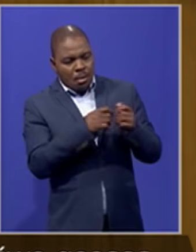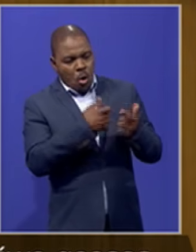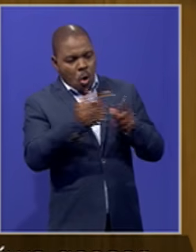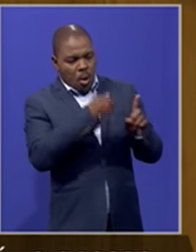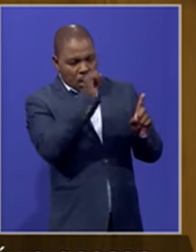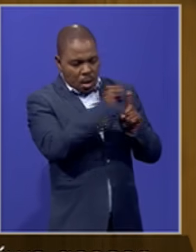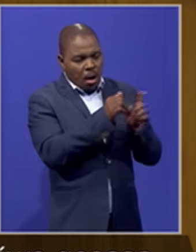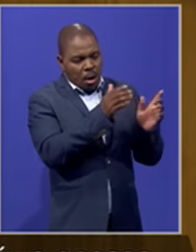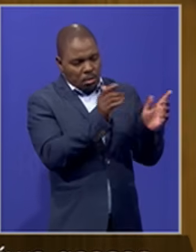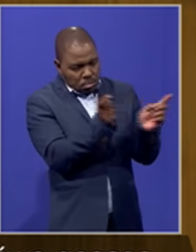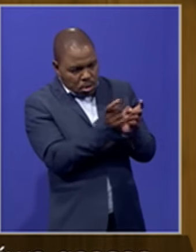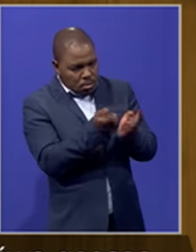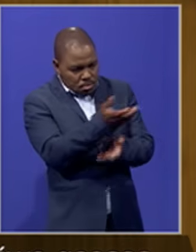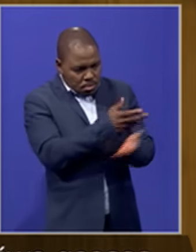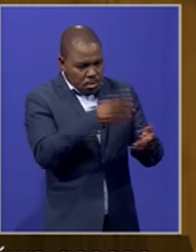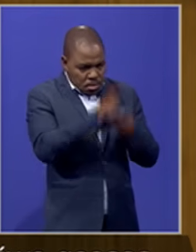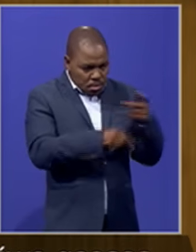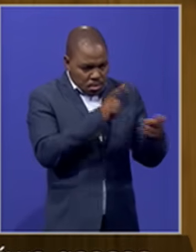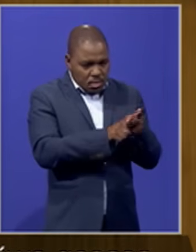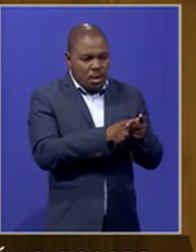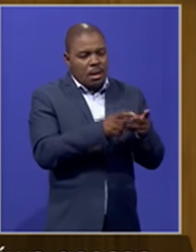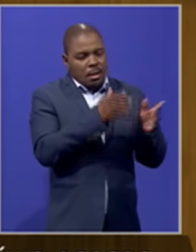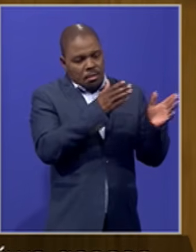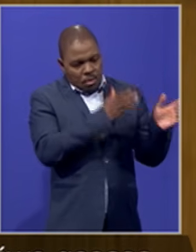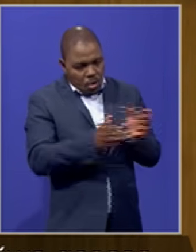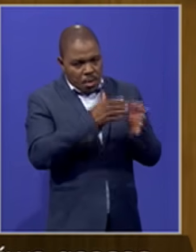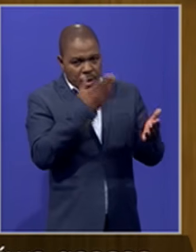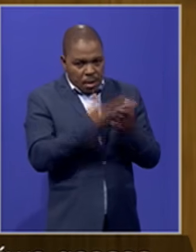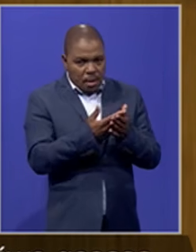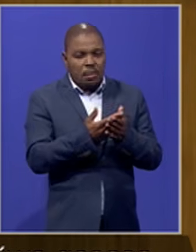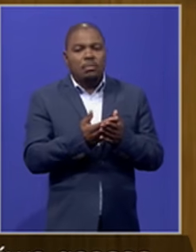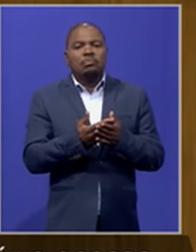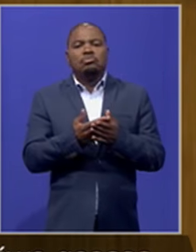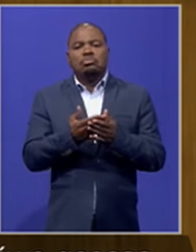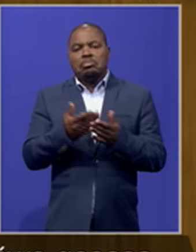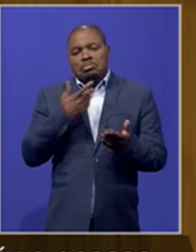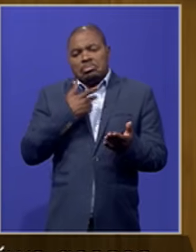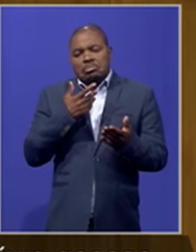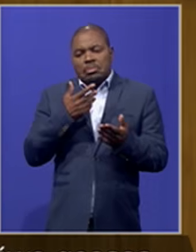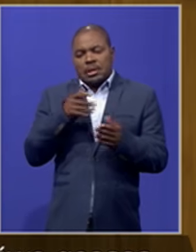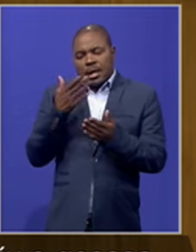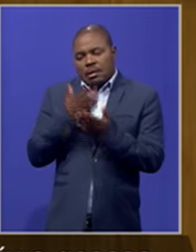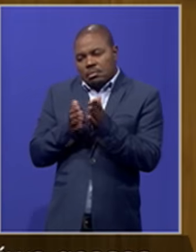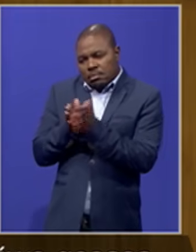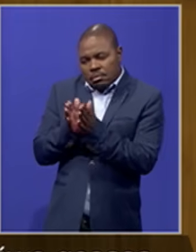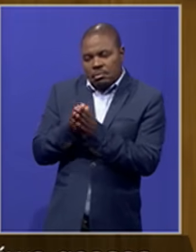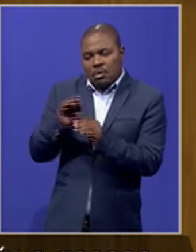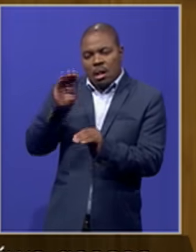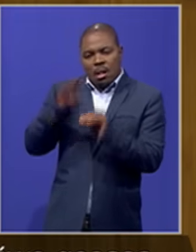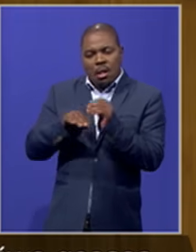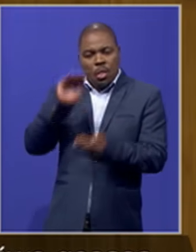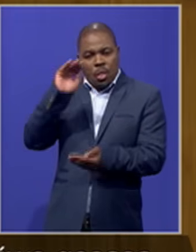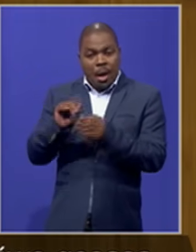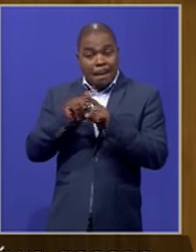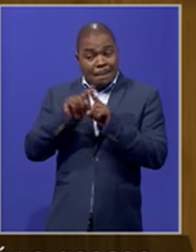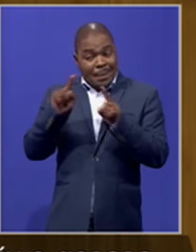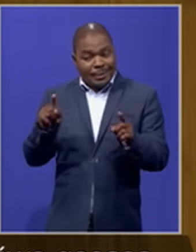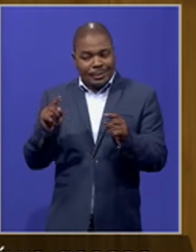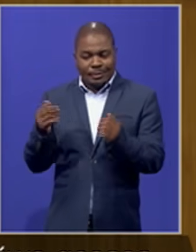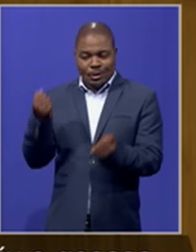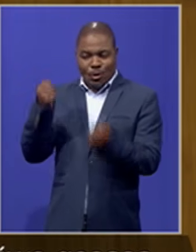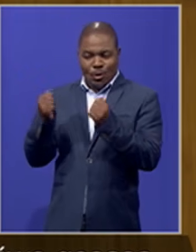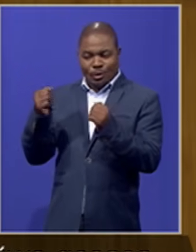to prepare her evidence in mitigation. At the same time, the interest of justice demands that